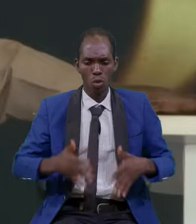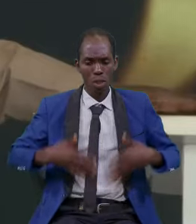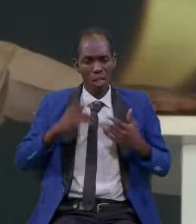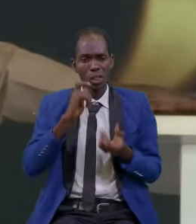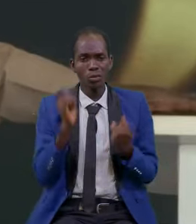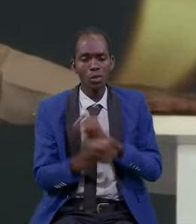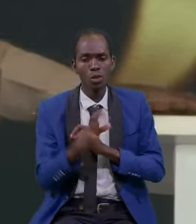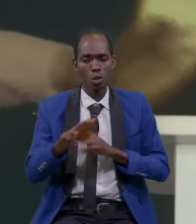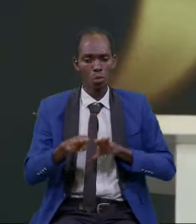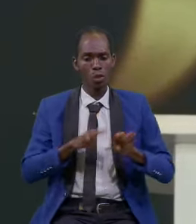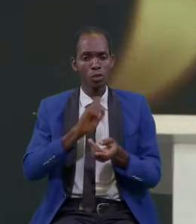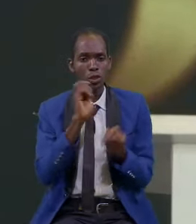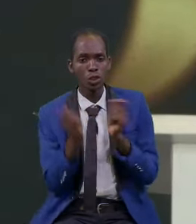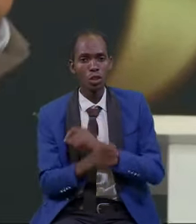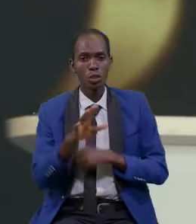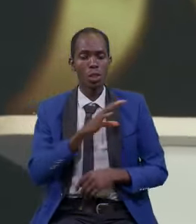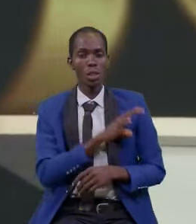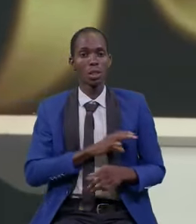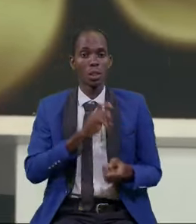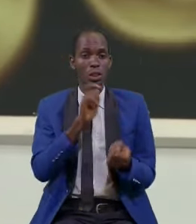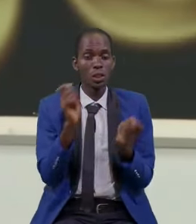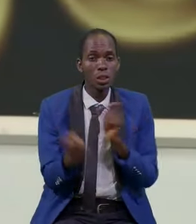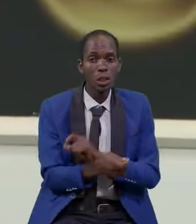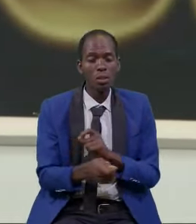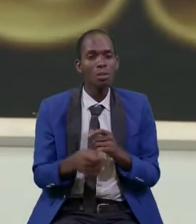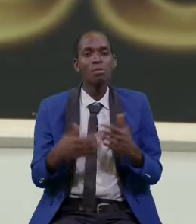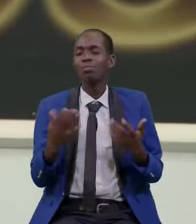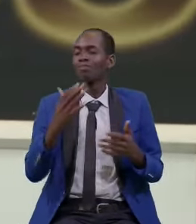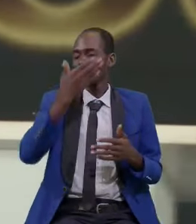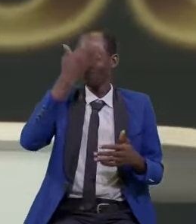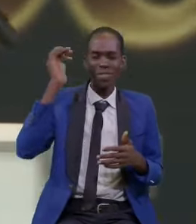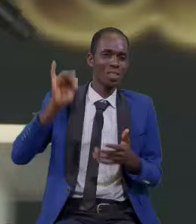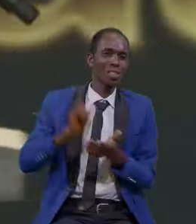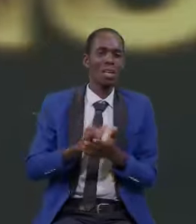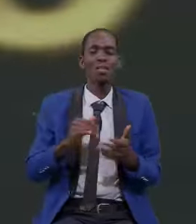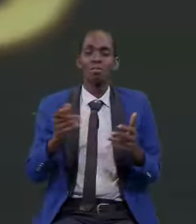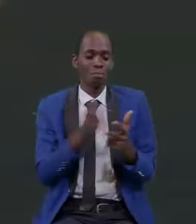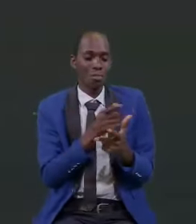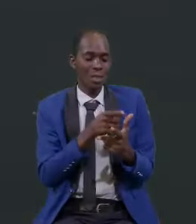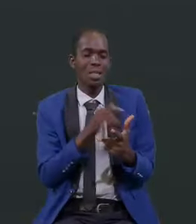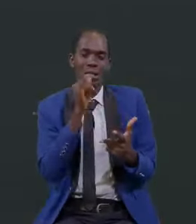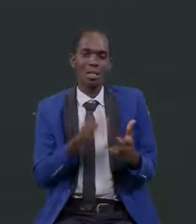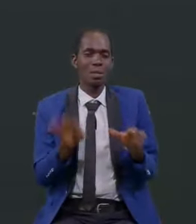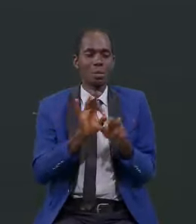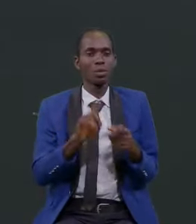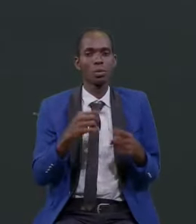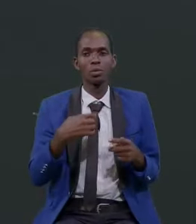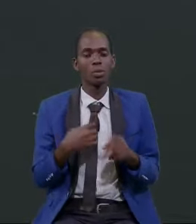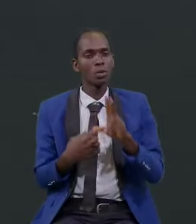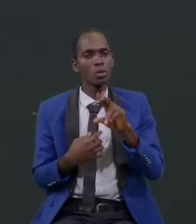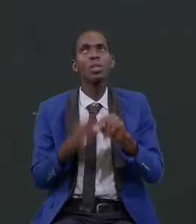converted? Your character converted? I don't think about that. He has blotted out my sin. My friend, you